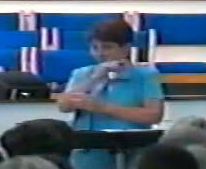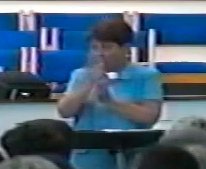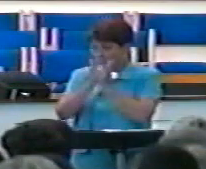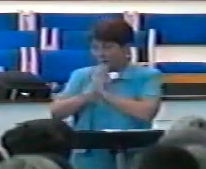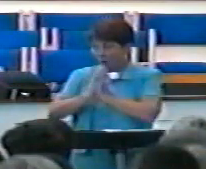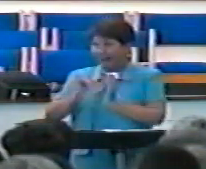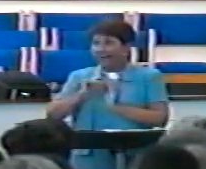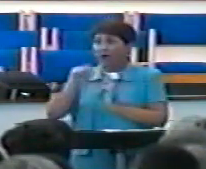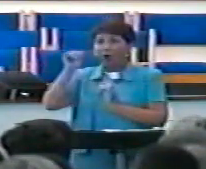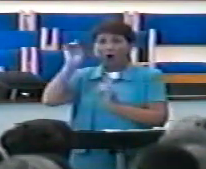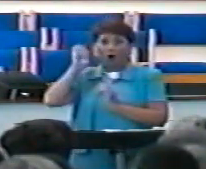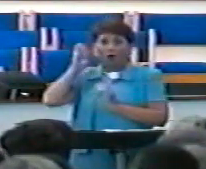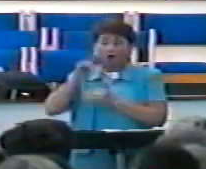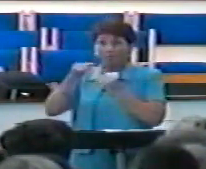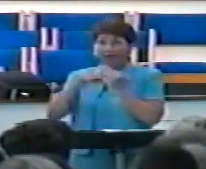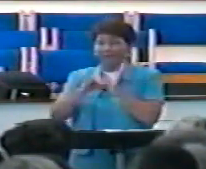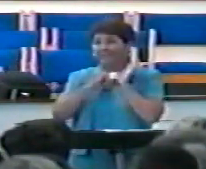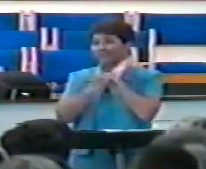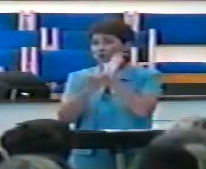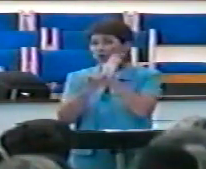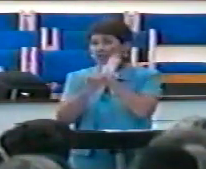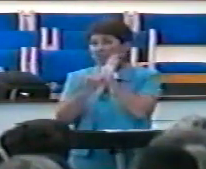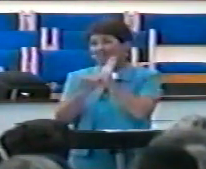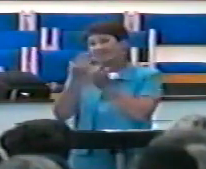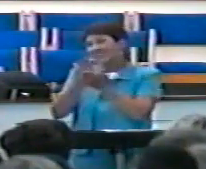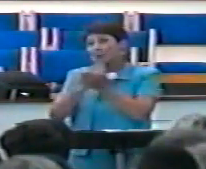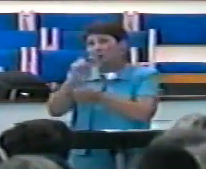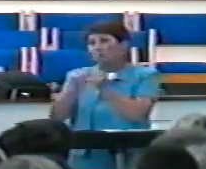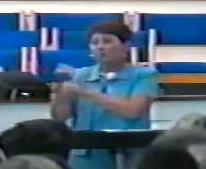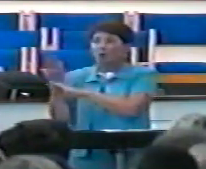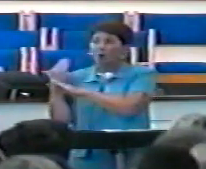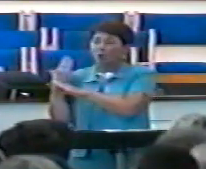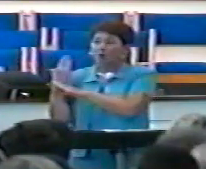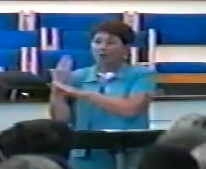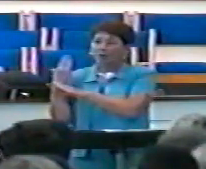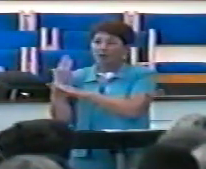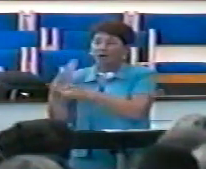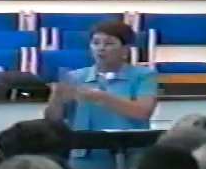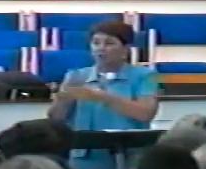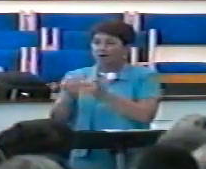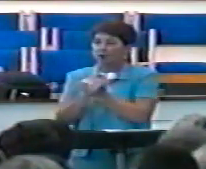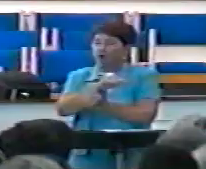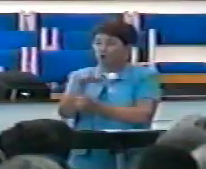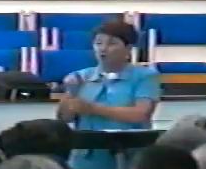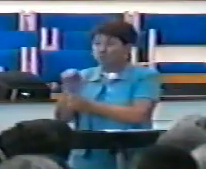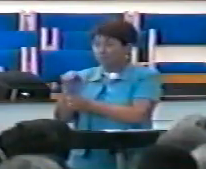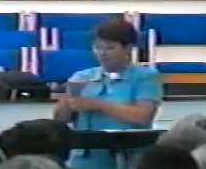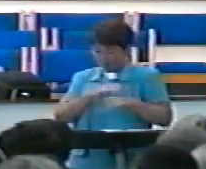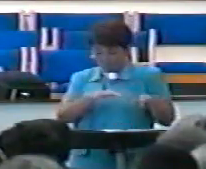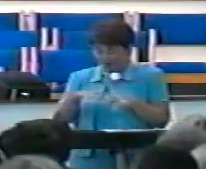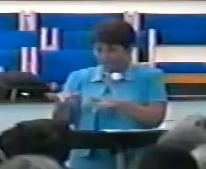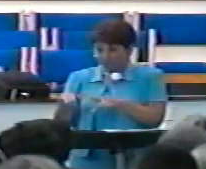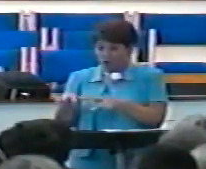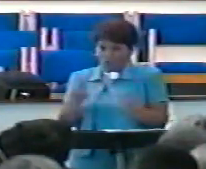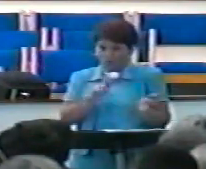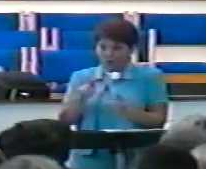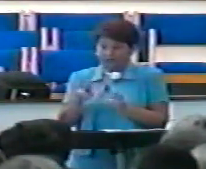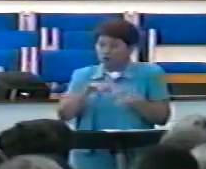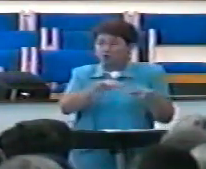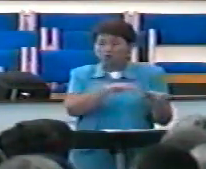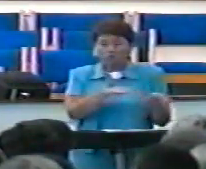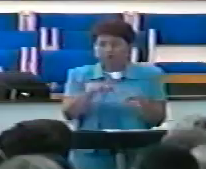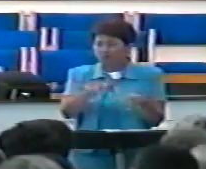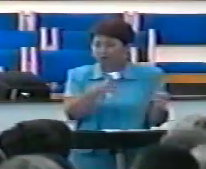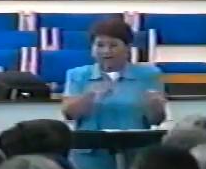illustration some years ago, and I'll share it with you very quickly this morning. There was an organist getting ready to play before the service began, and as he put his hands